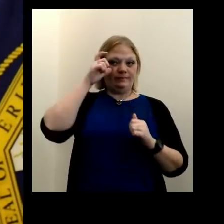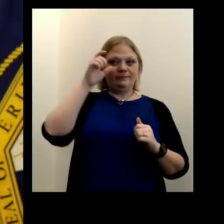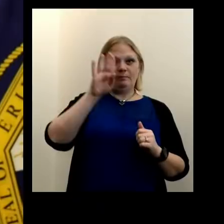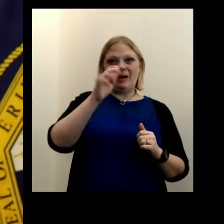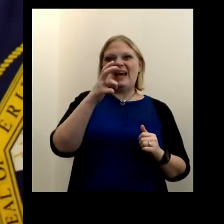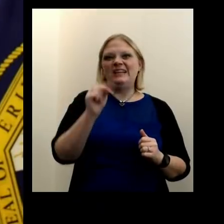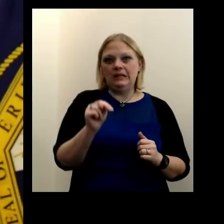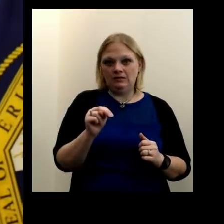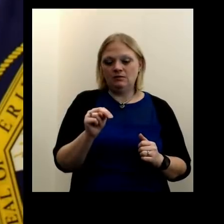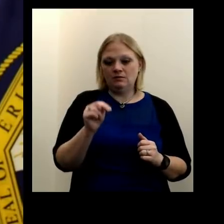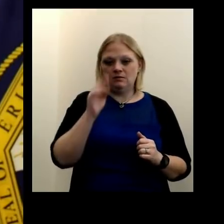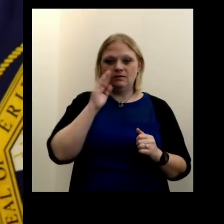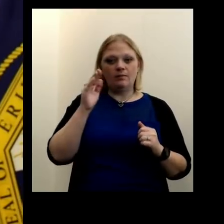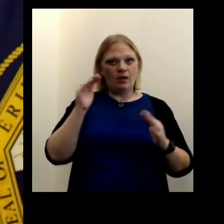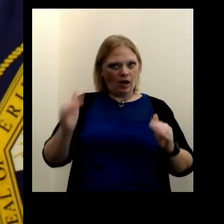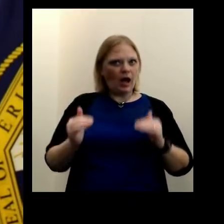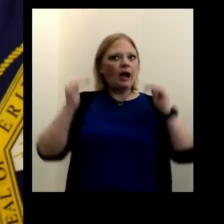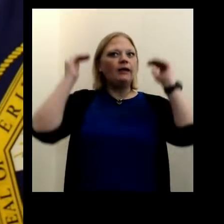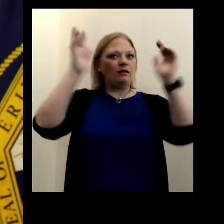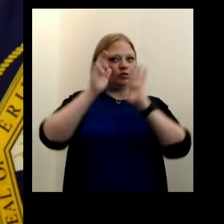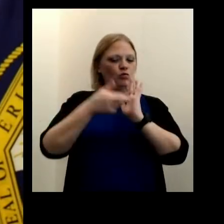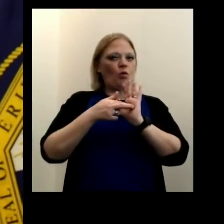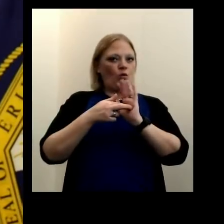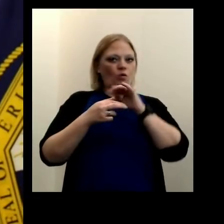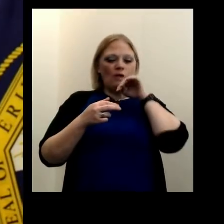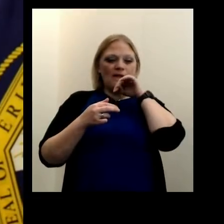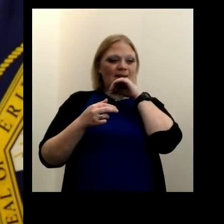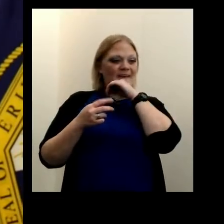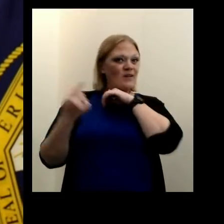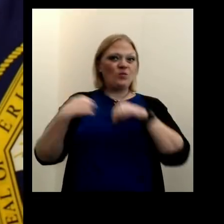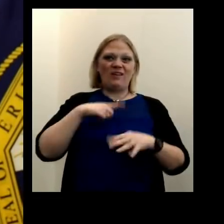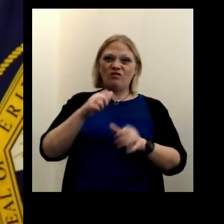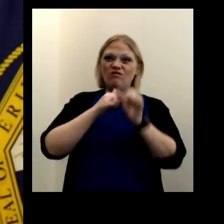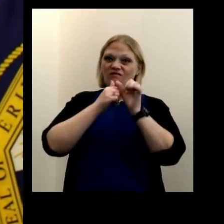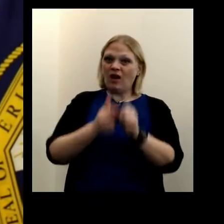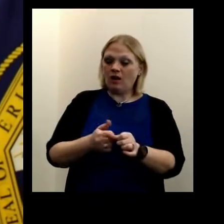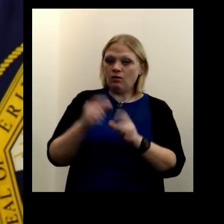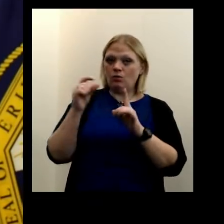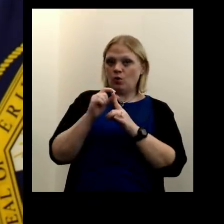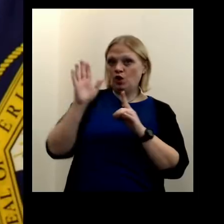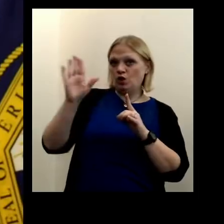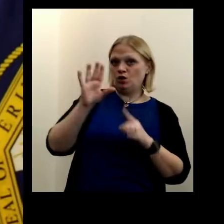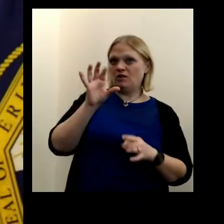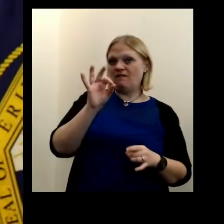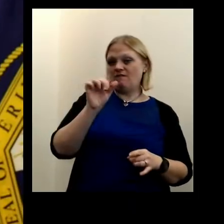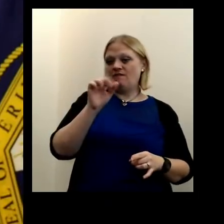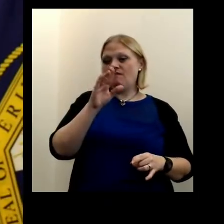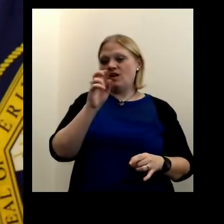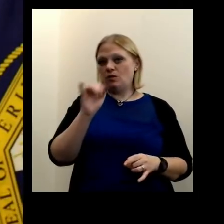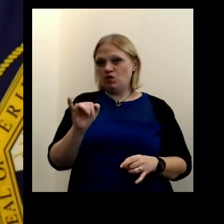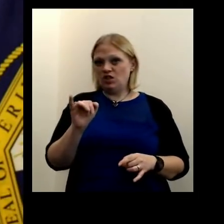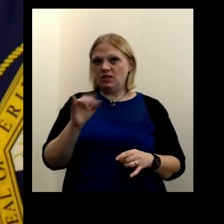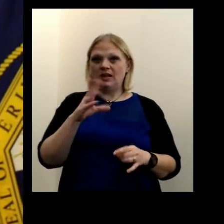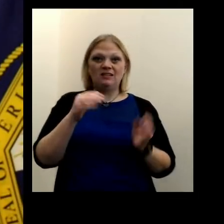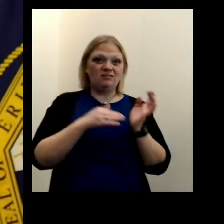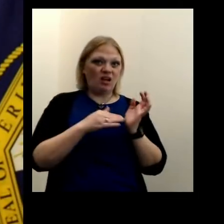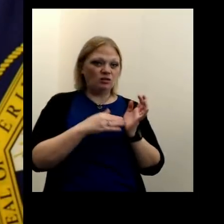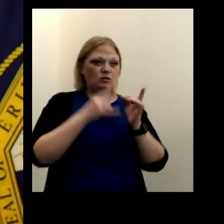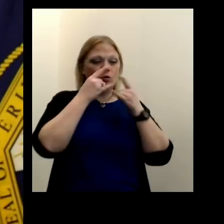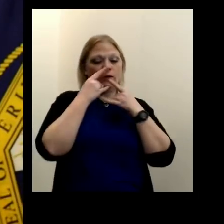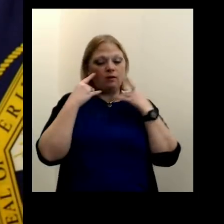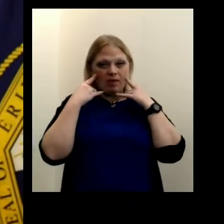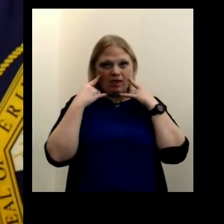He'll be taking a high-level role in that. We need to follow the words of Dr. Fauci. We need to follow the words of the doctors. Wear a